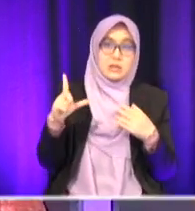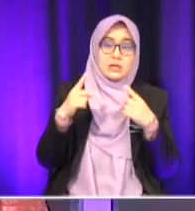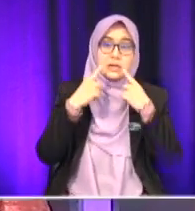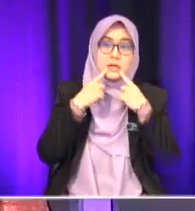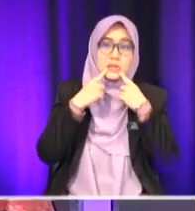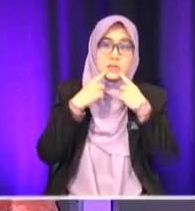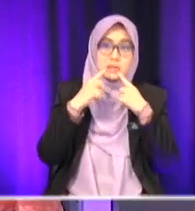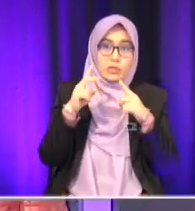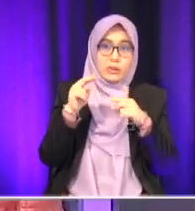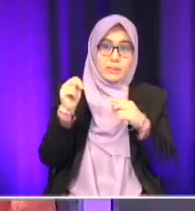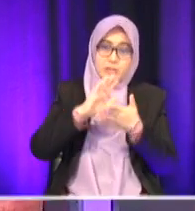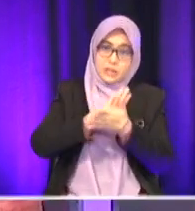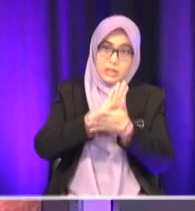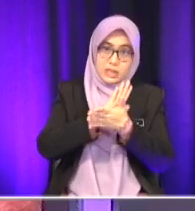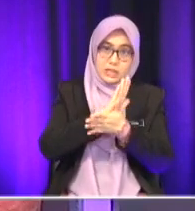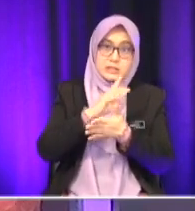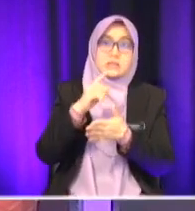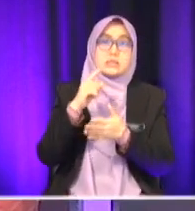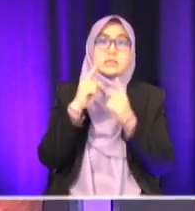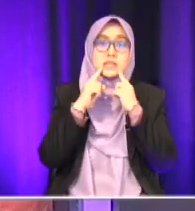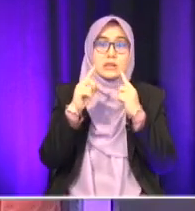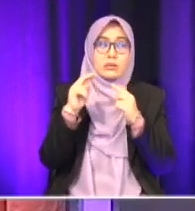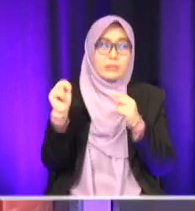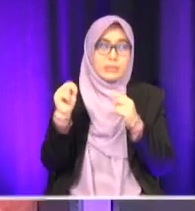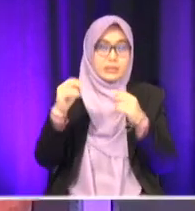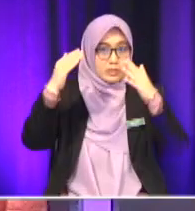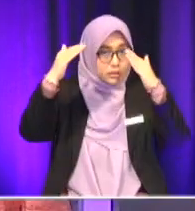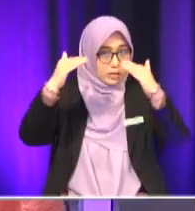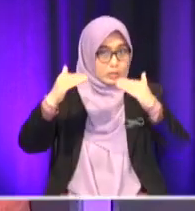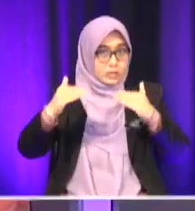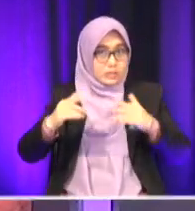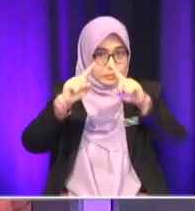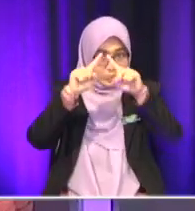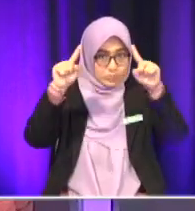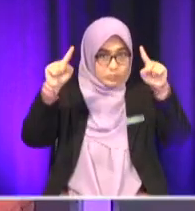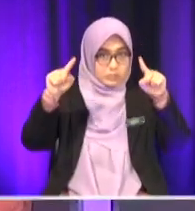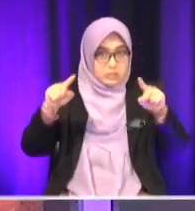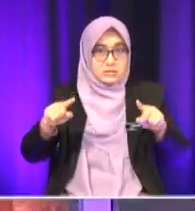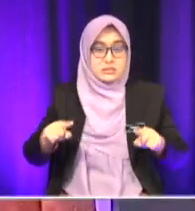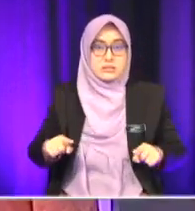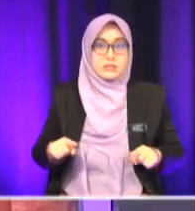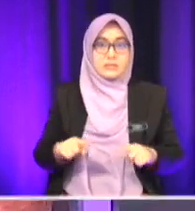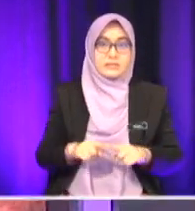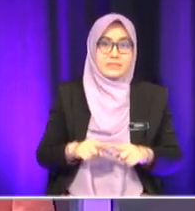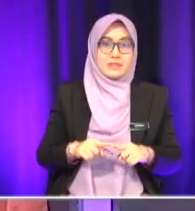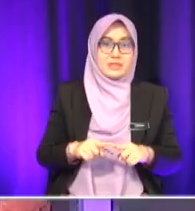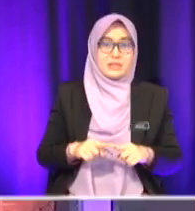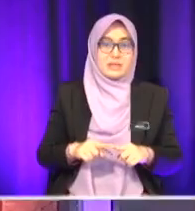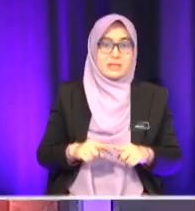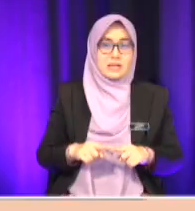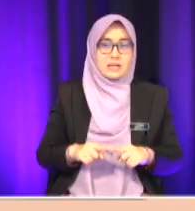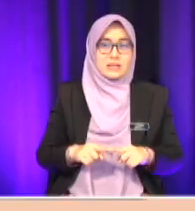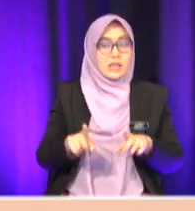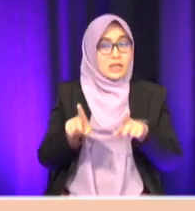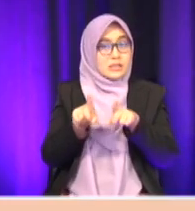I'm not telling that we are using this in the exam, but it looks like this. Okay, looks looking like one